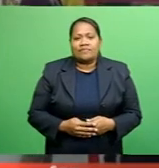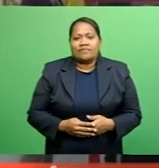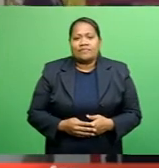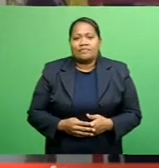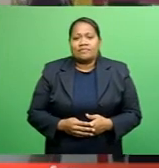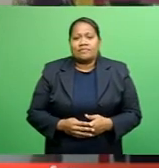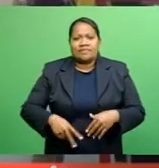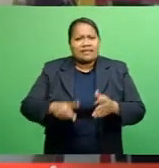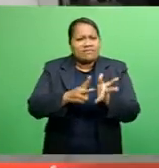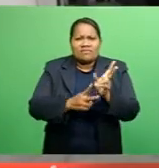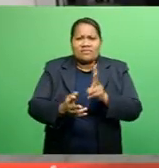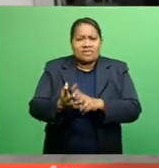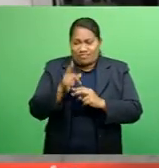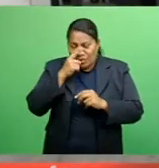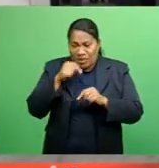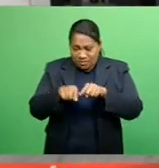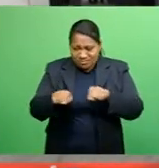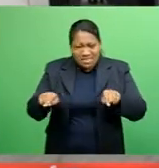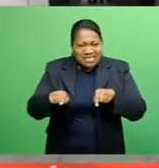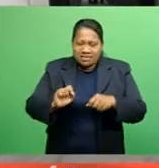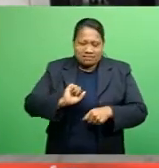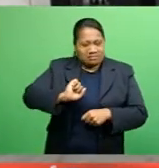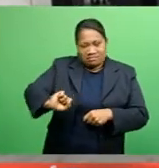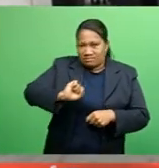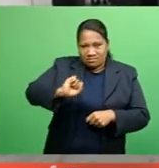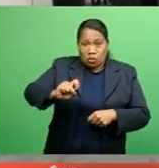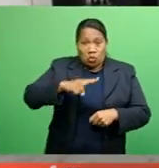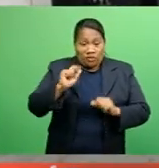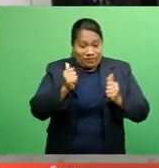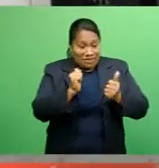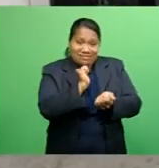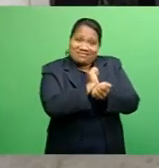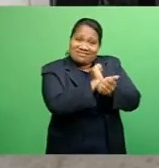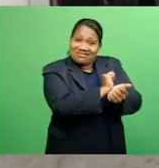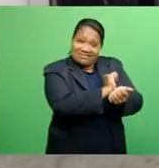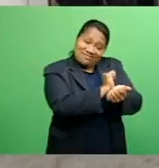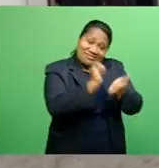are refusing to accept their family members who finish serving jail term.